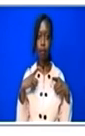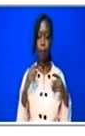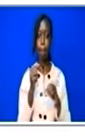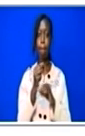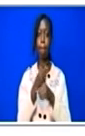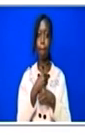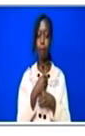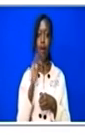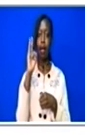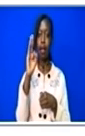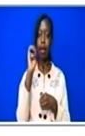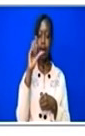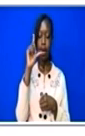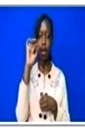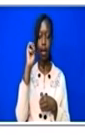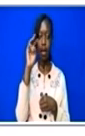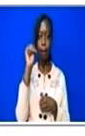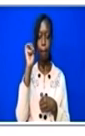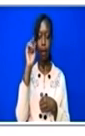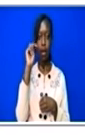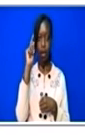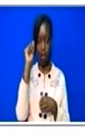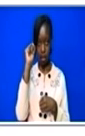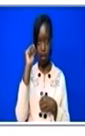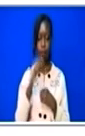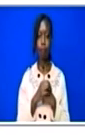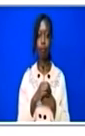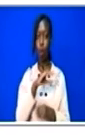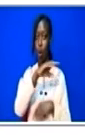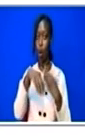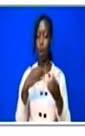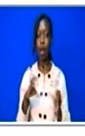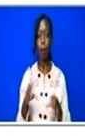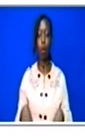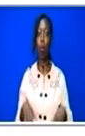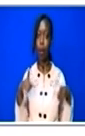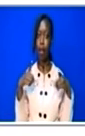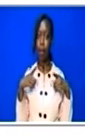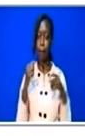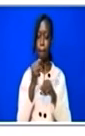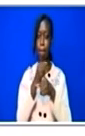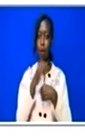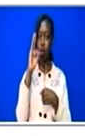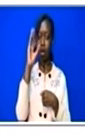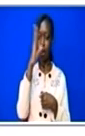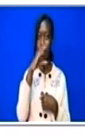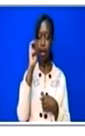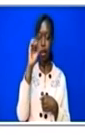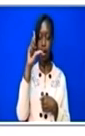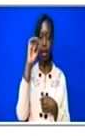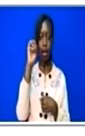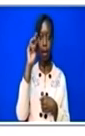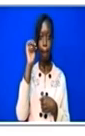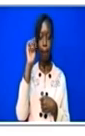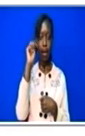of three elements. All chemicals of life are made up of three elements. But then we have some